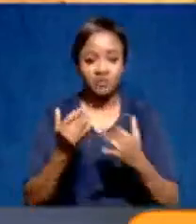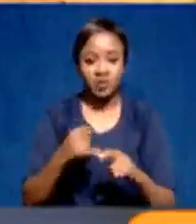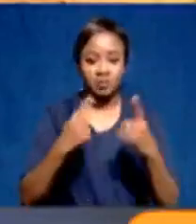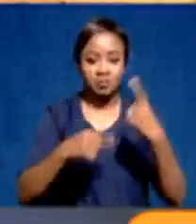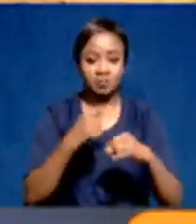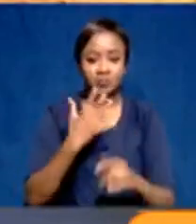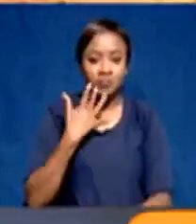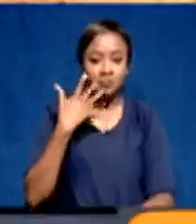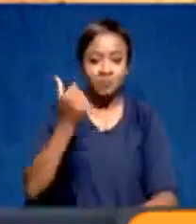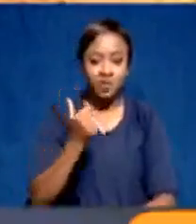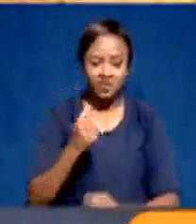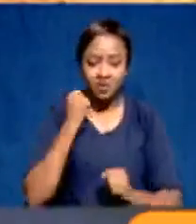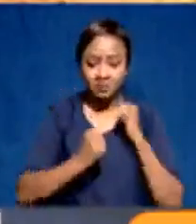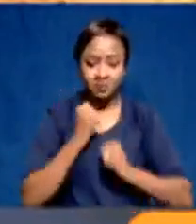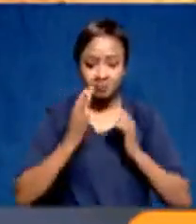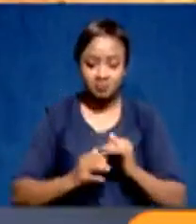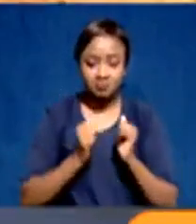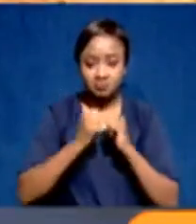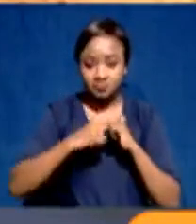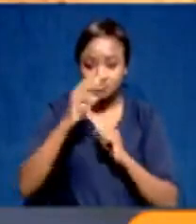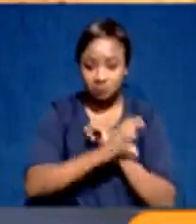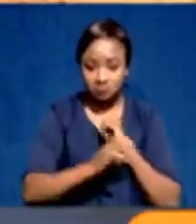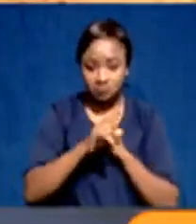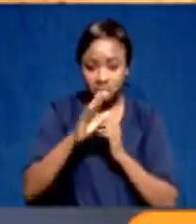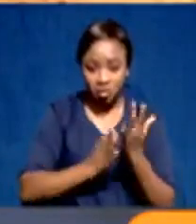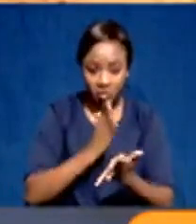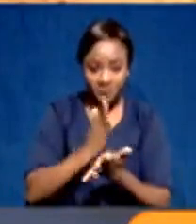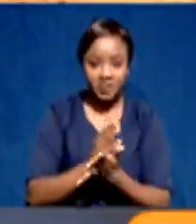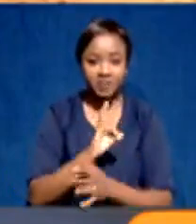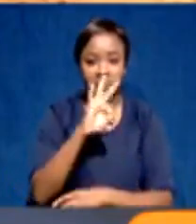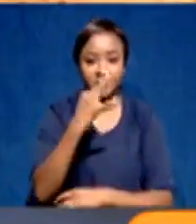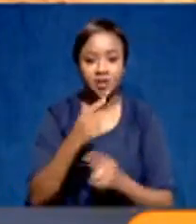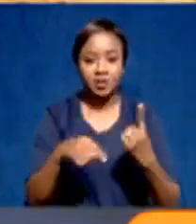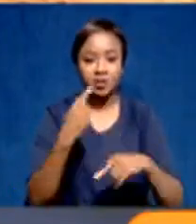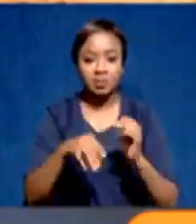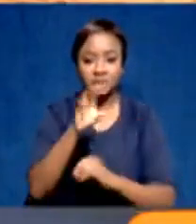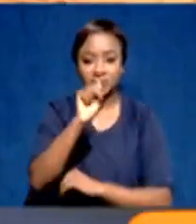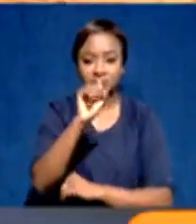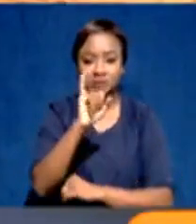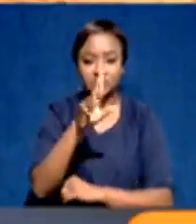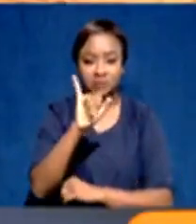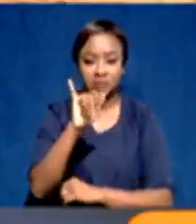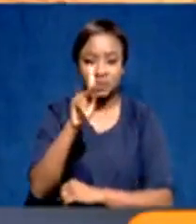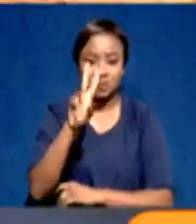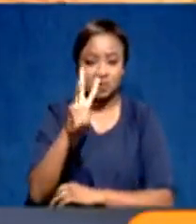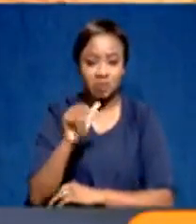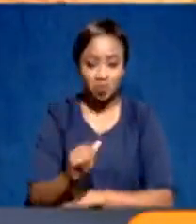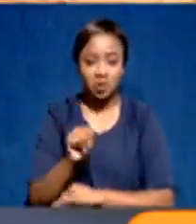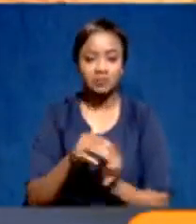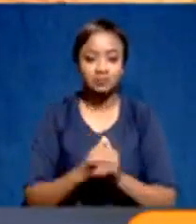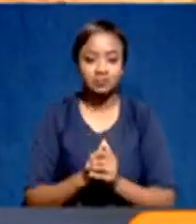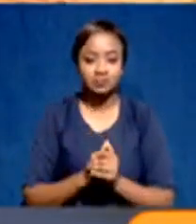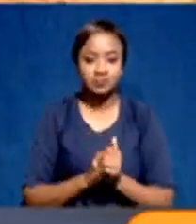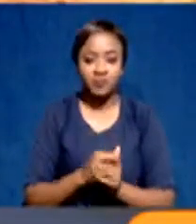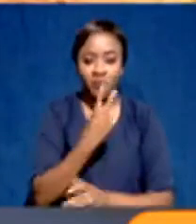And more than 500 athletes from 17 countries have confirmed for the third edition of the Sirikwa Classic Cross-Country Tour, slated